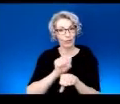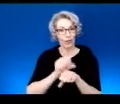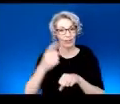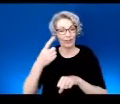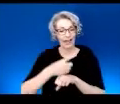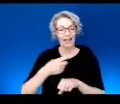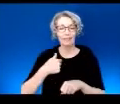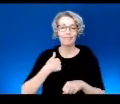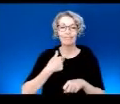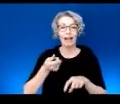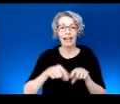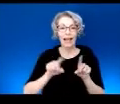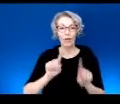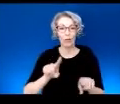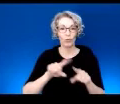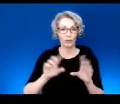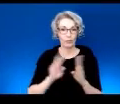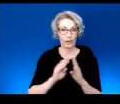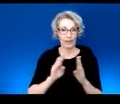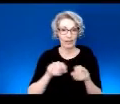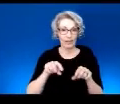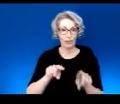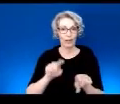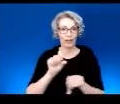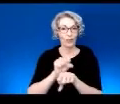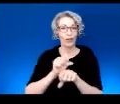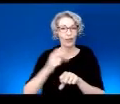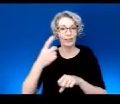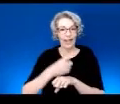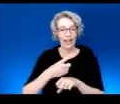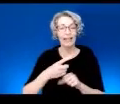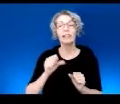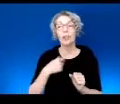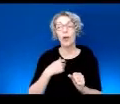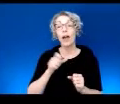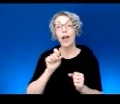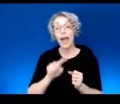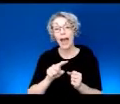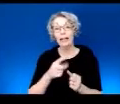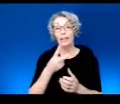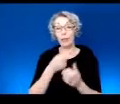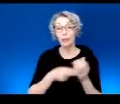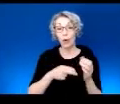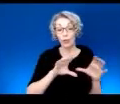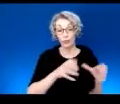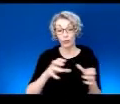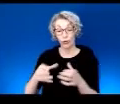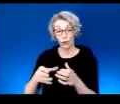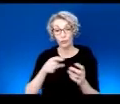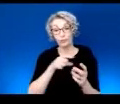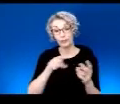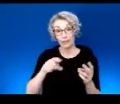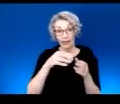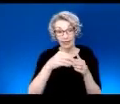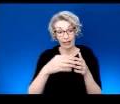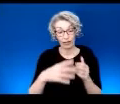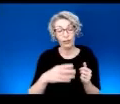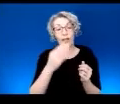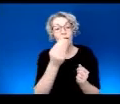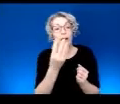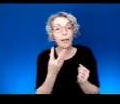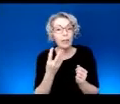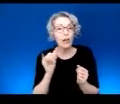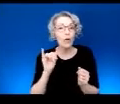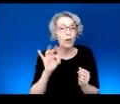those meetings. So I had asked both of the leadership in those chapters to let me know